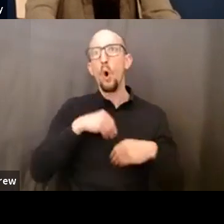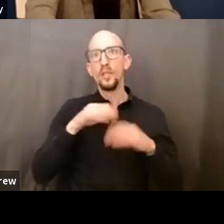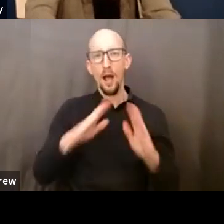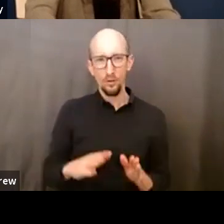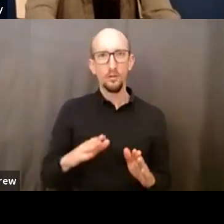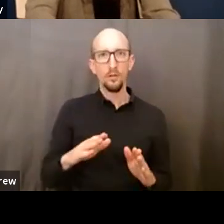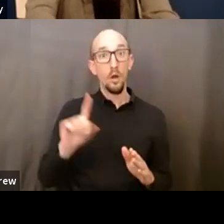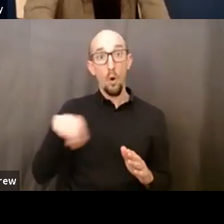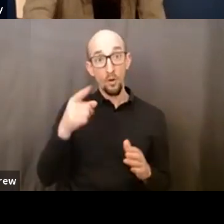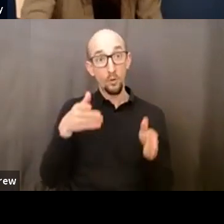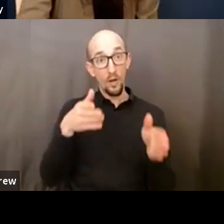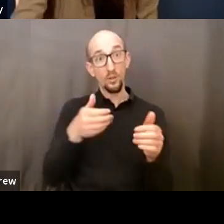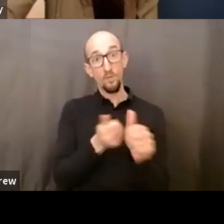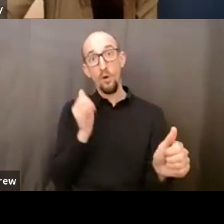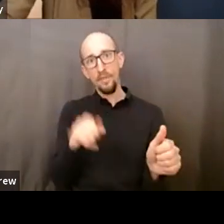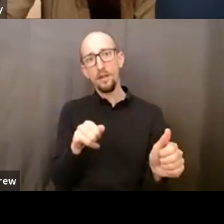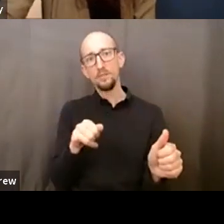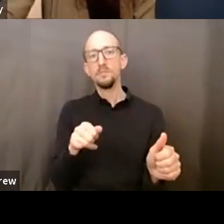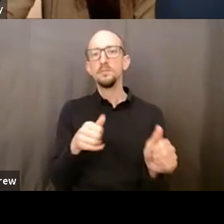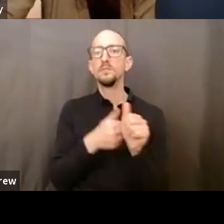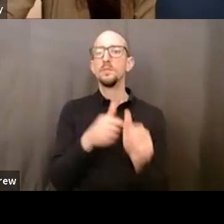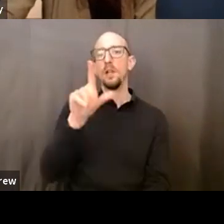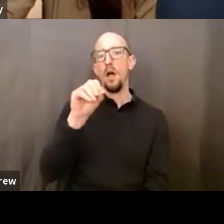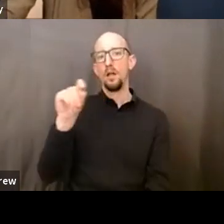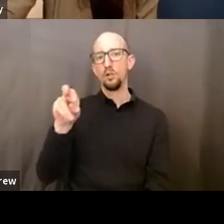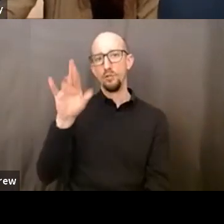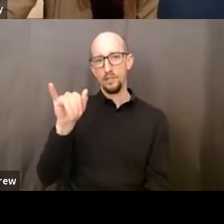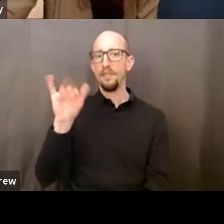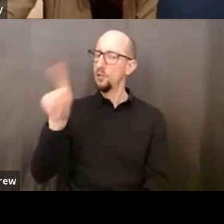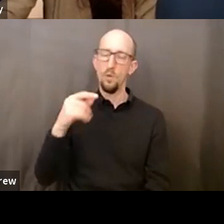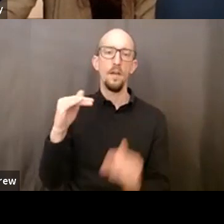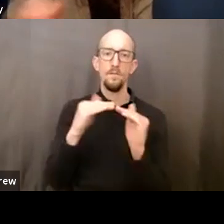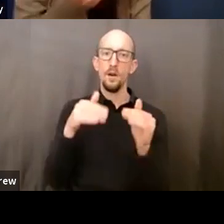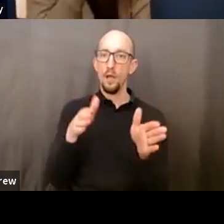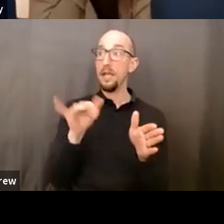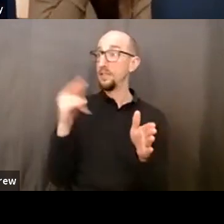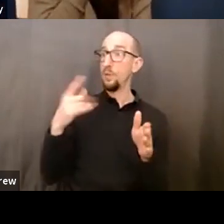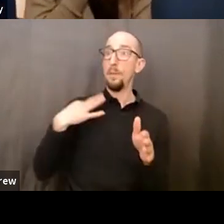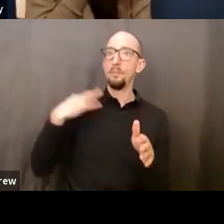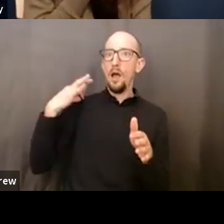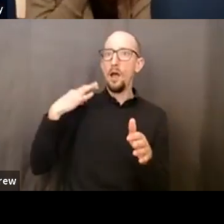fair way for kids to be invited once they're in the applicant pool.